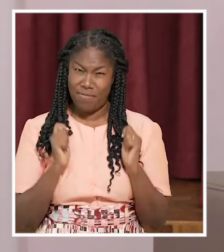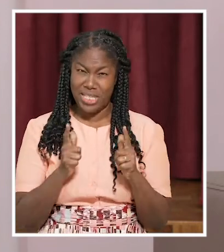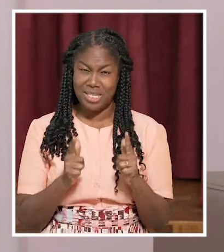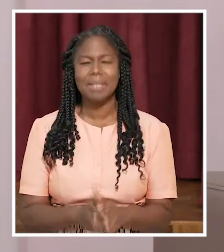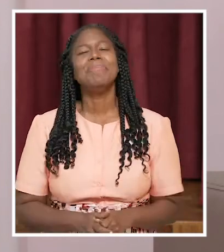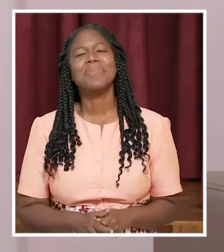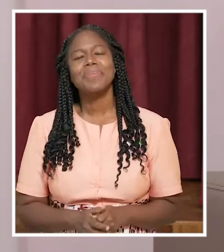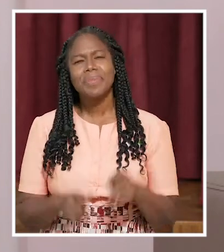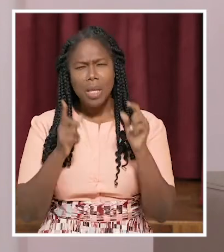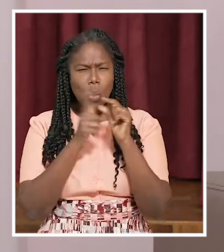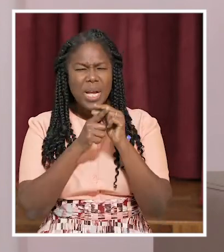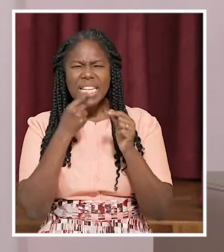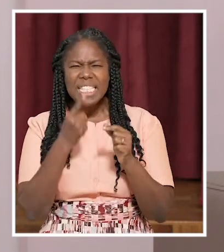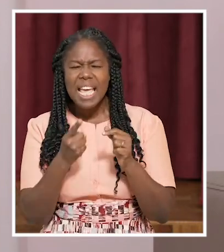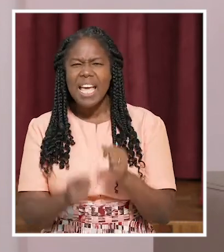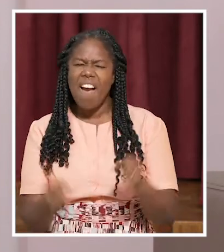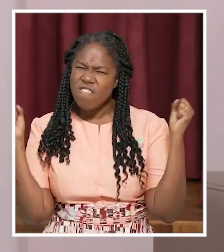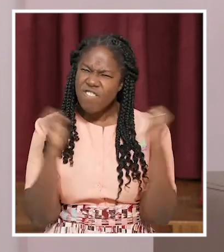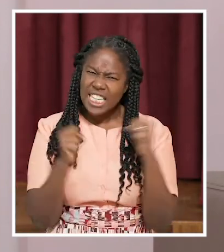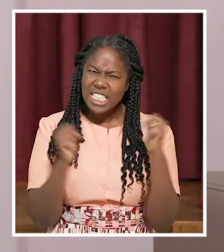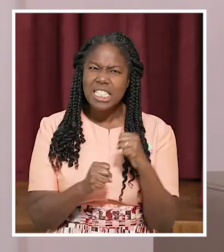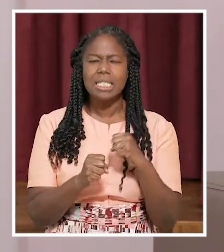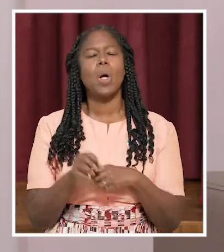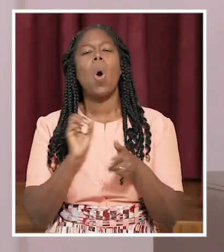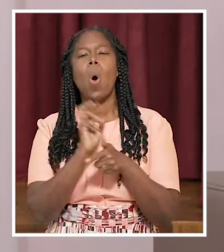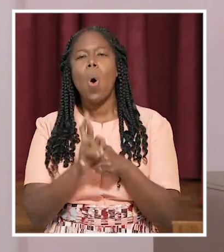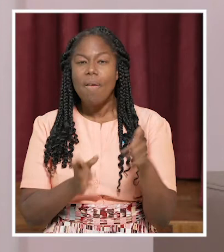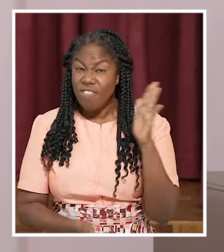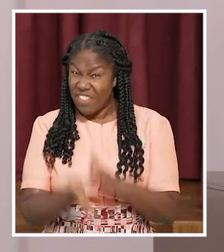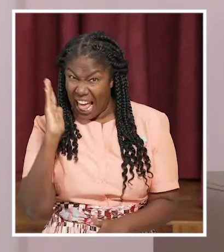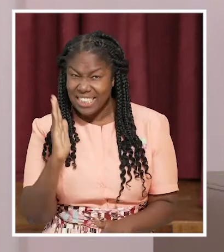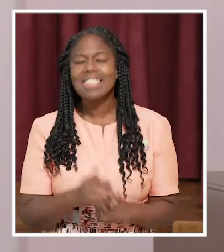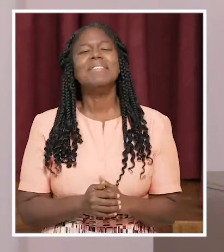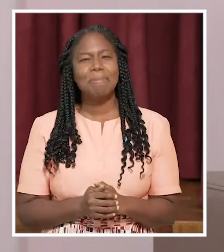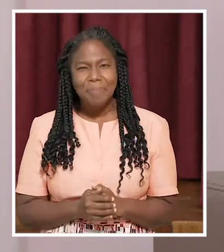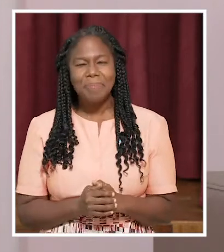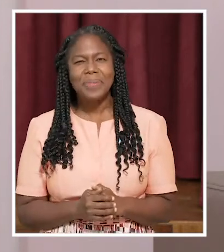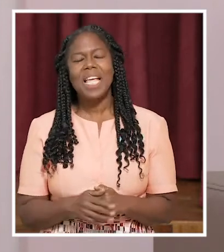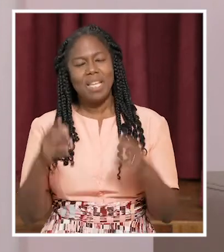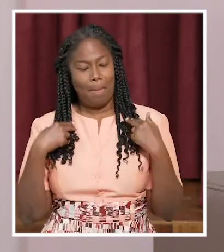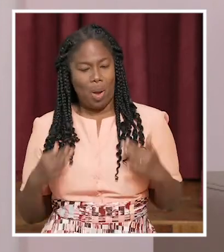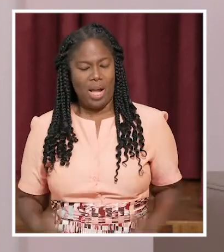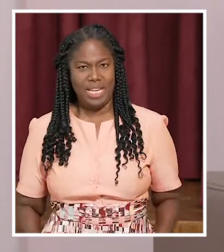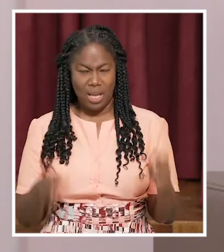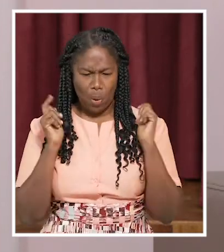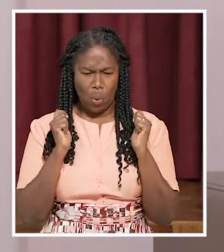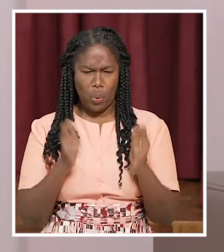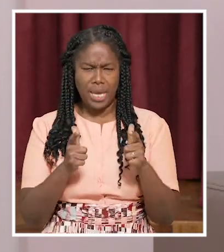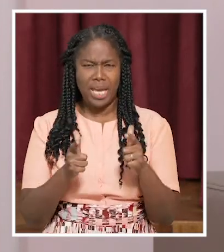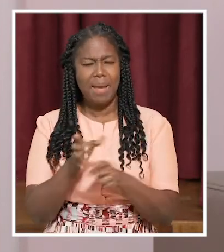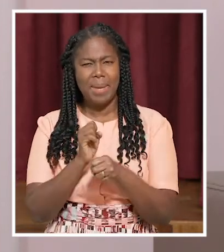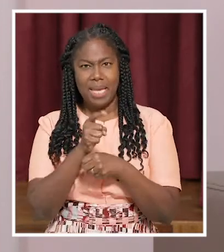However, sometimes when this stressful event is going on and on and on, or it's particularly intense, the body